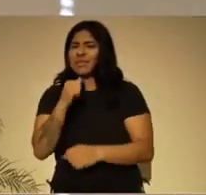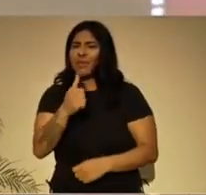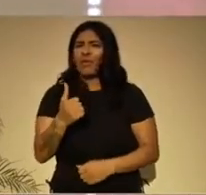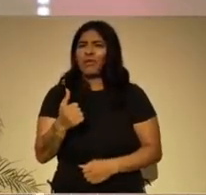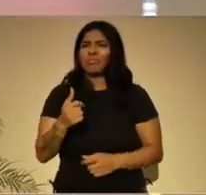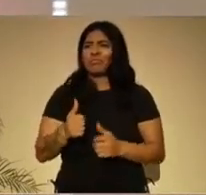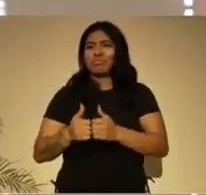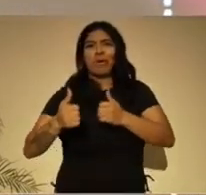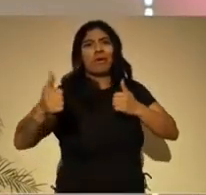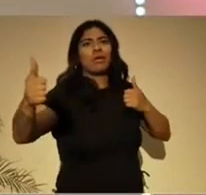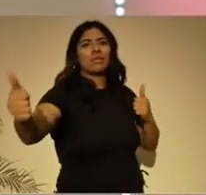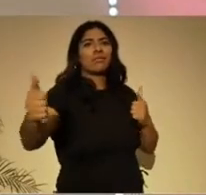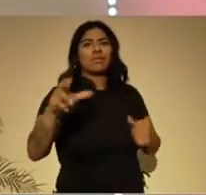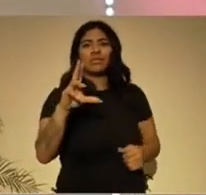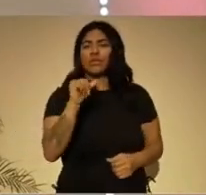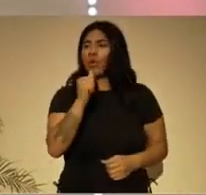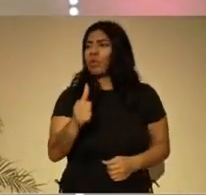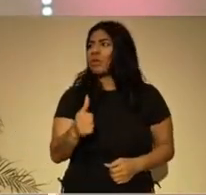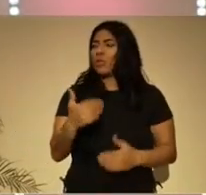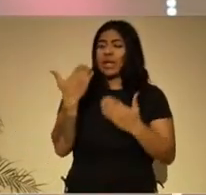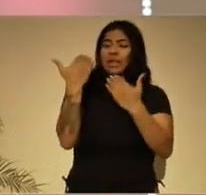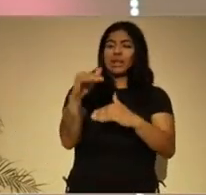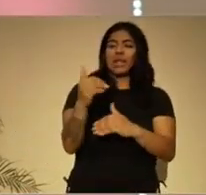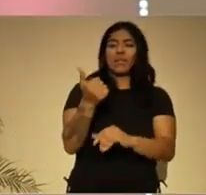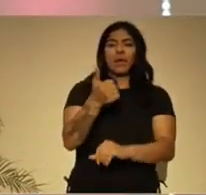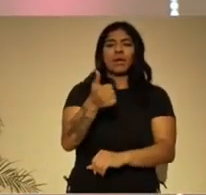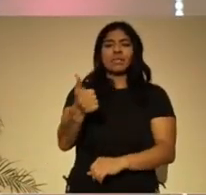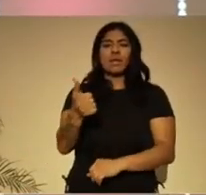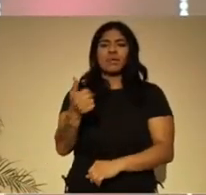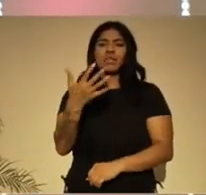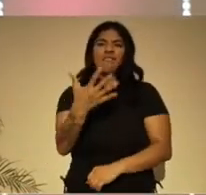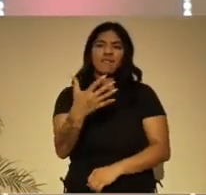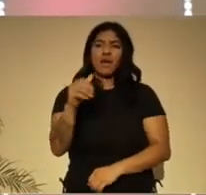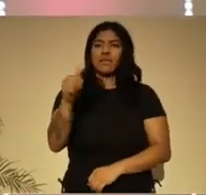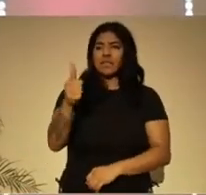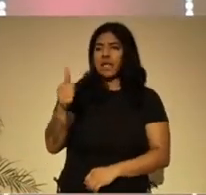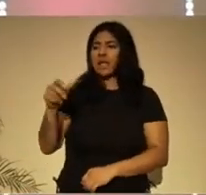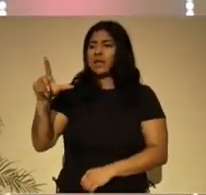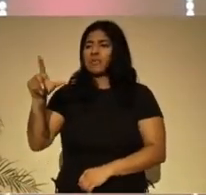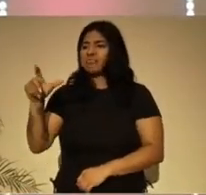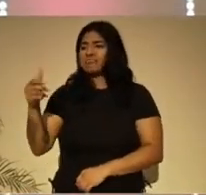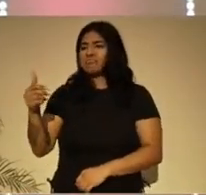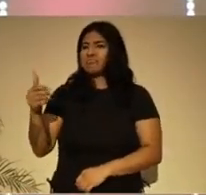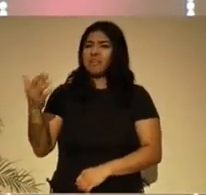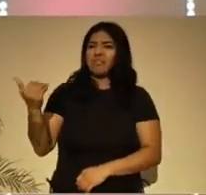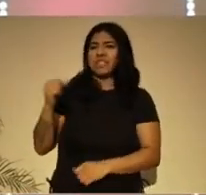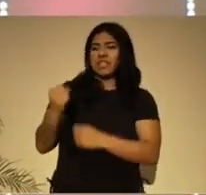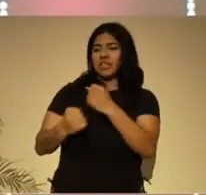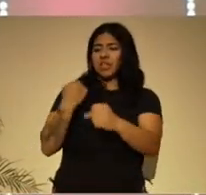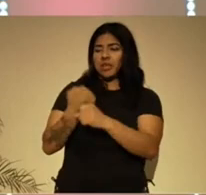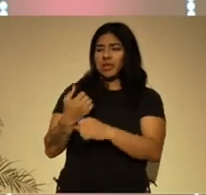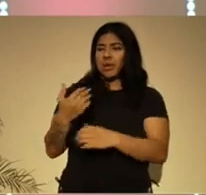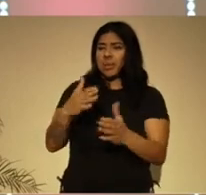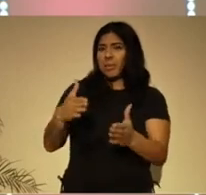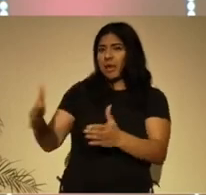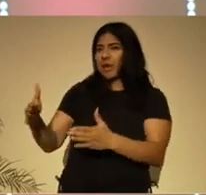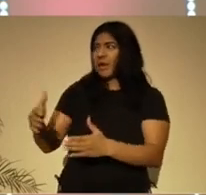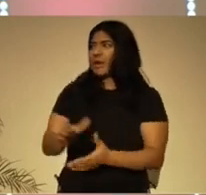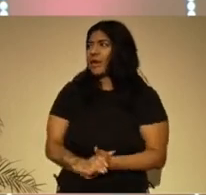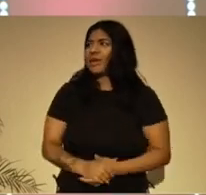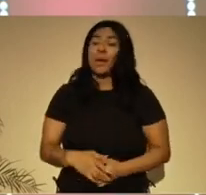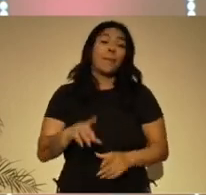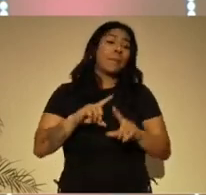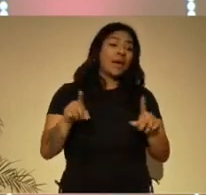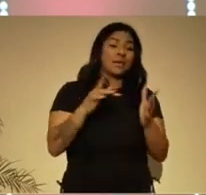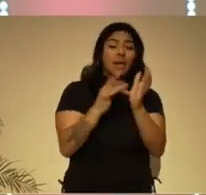far. We usually limit ourselves to the 5 year, 10 year plan. Like that's enough, right? Scripture says don't worry about tomorrow. So